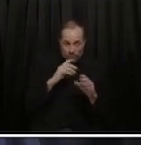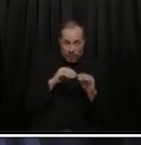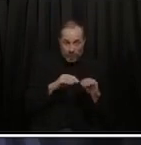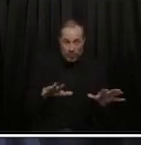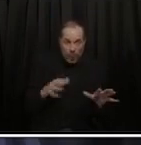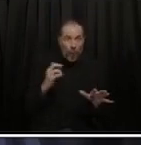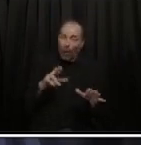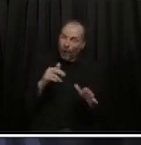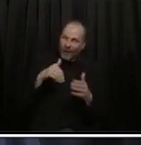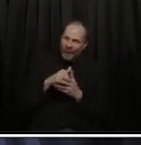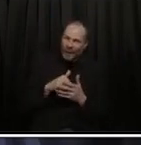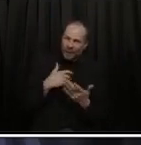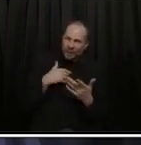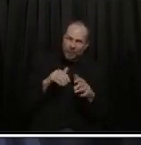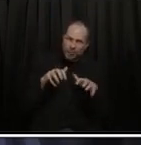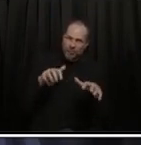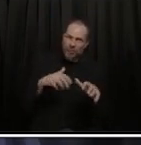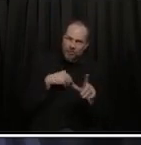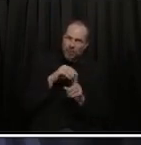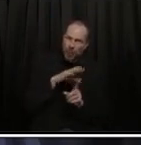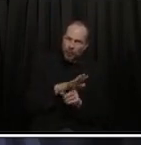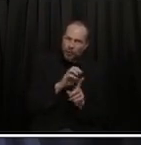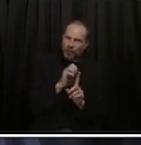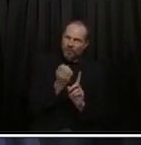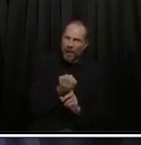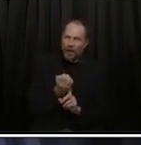we'll get you the exact numbers that have gone out.